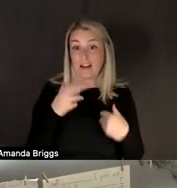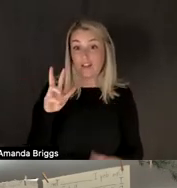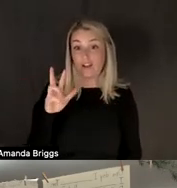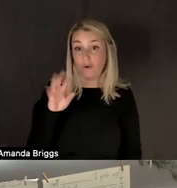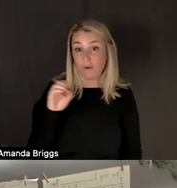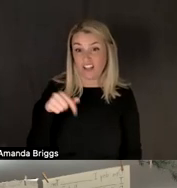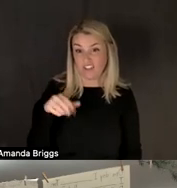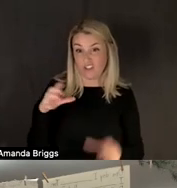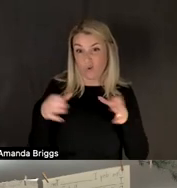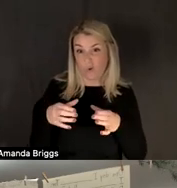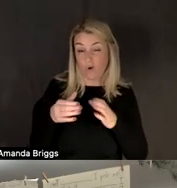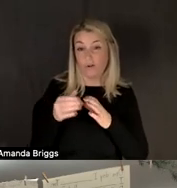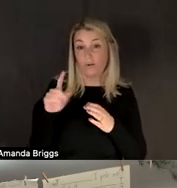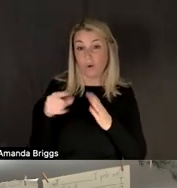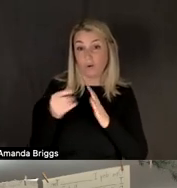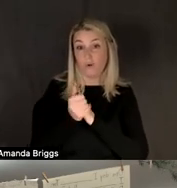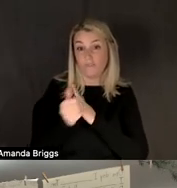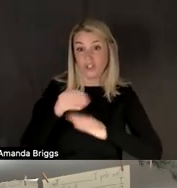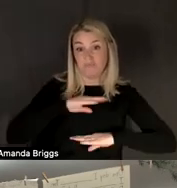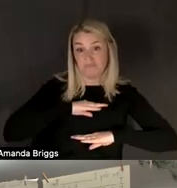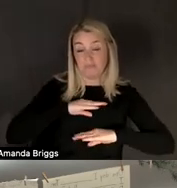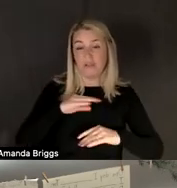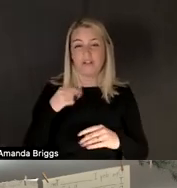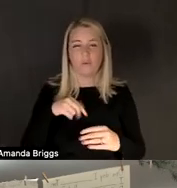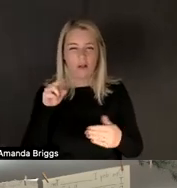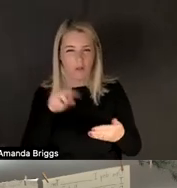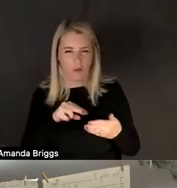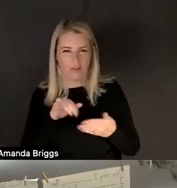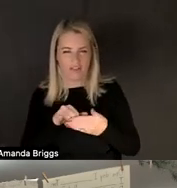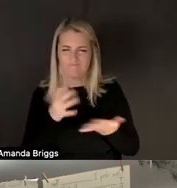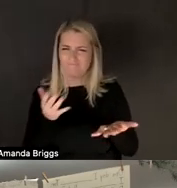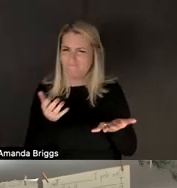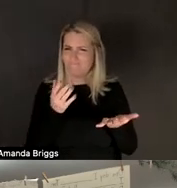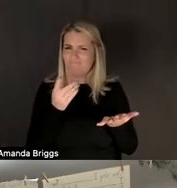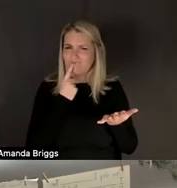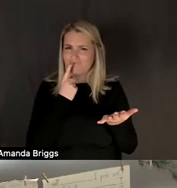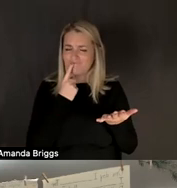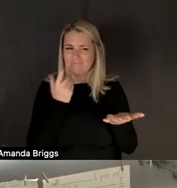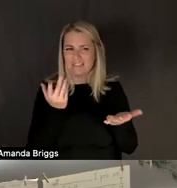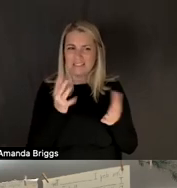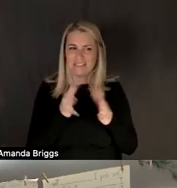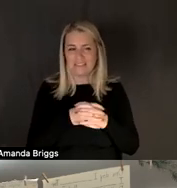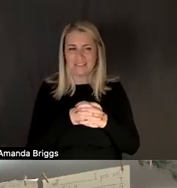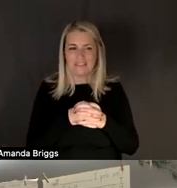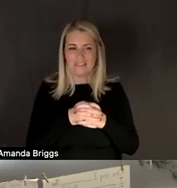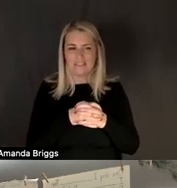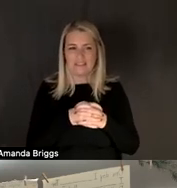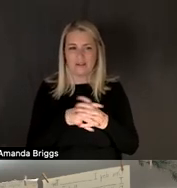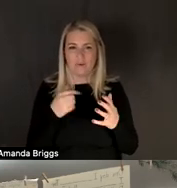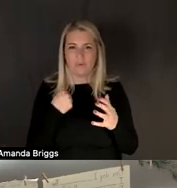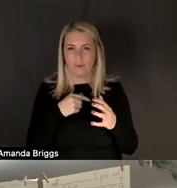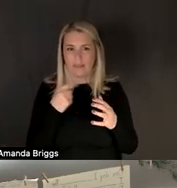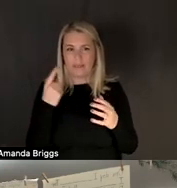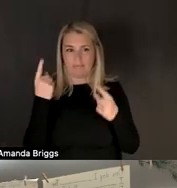in it. So we're looking at that, we're kind of going, this is kind of, we consider a